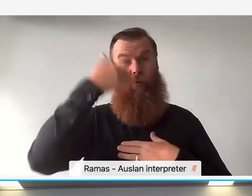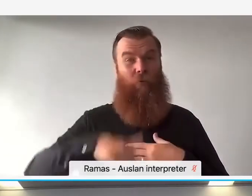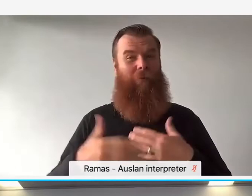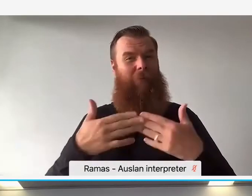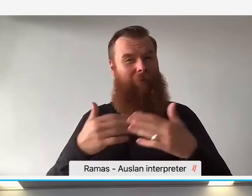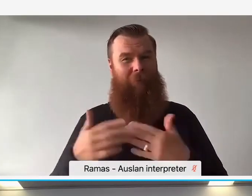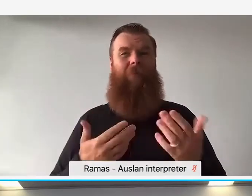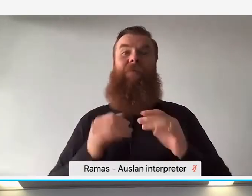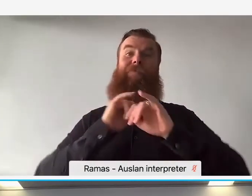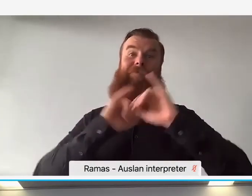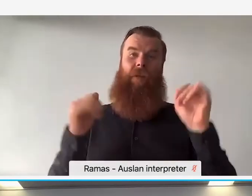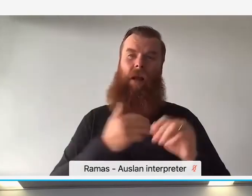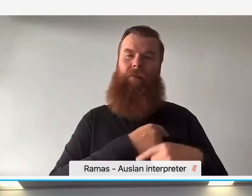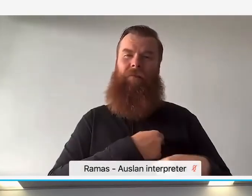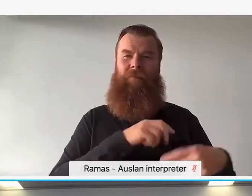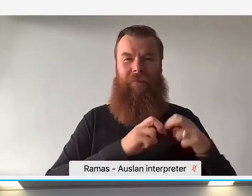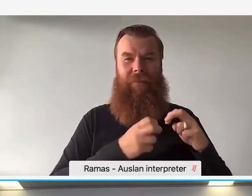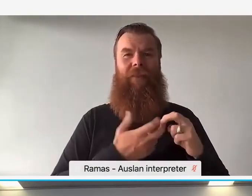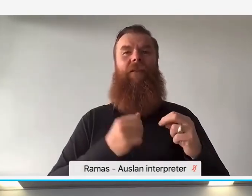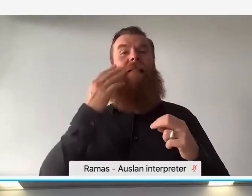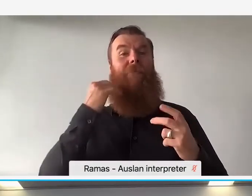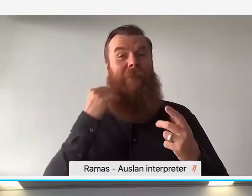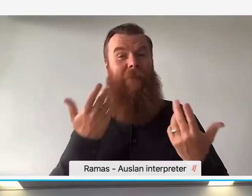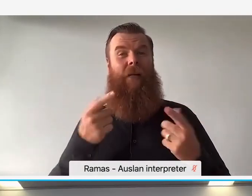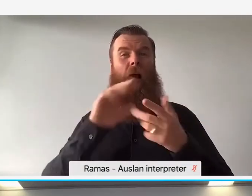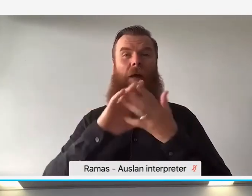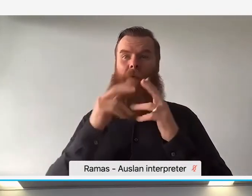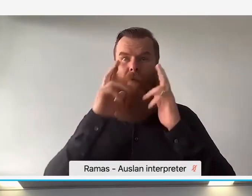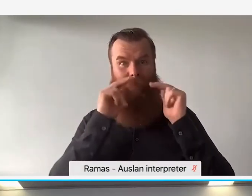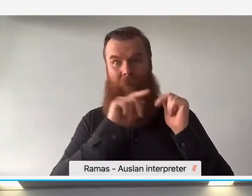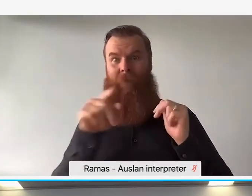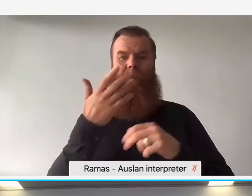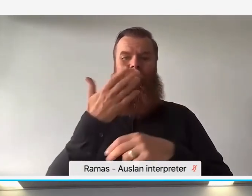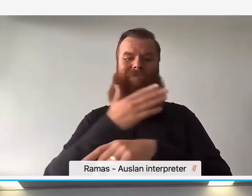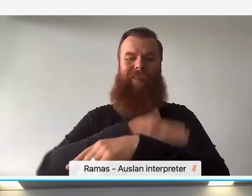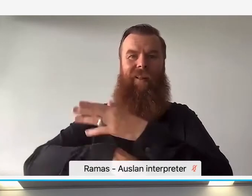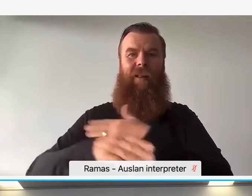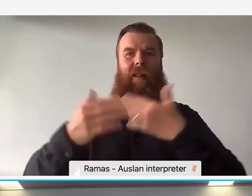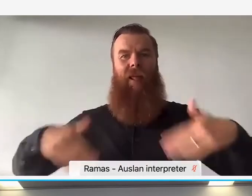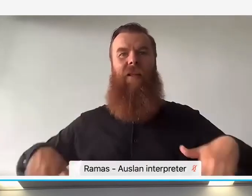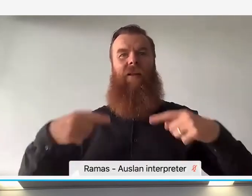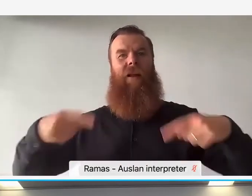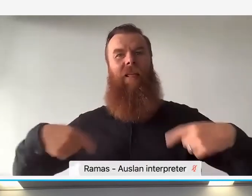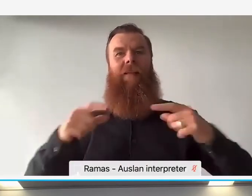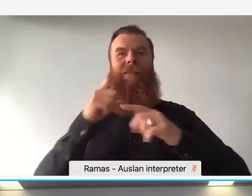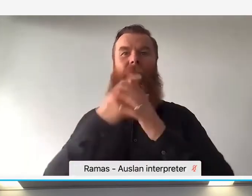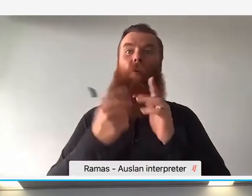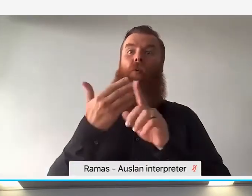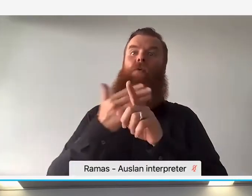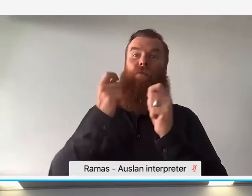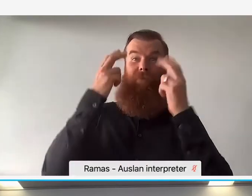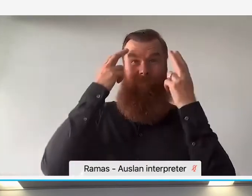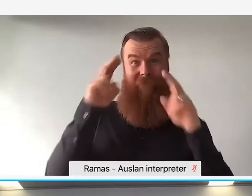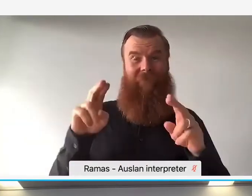conditions, diabetes and amputation management, and palliative care. But a quality care mindset